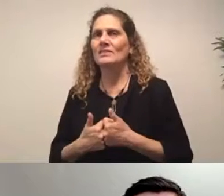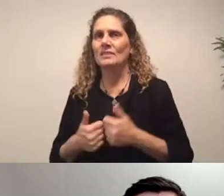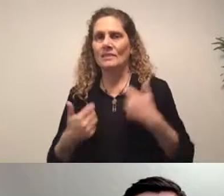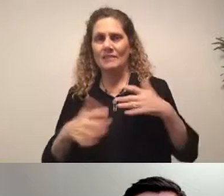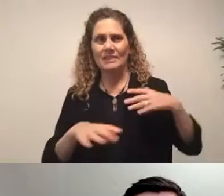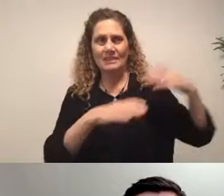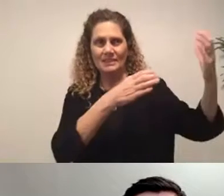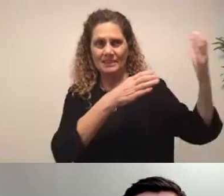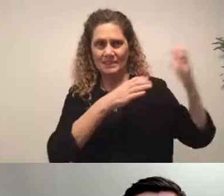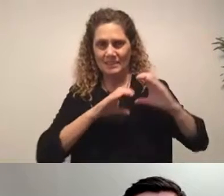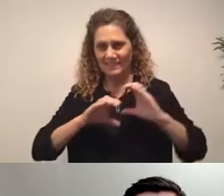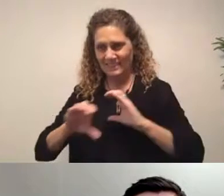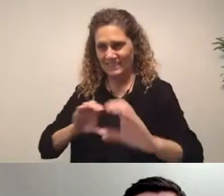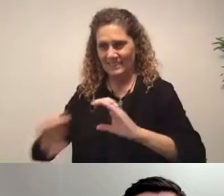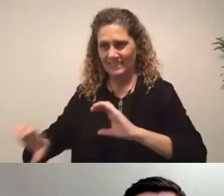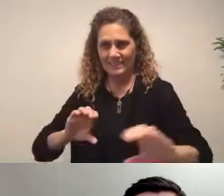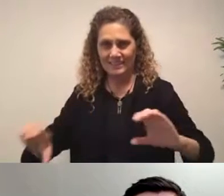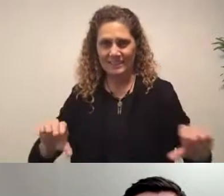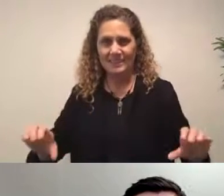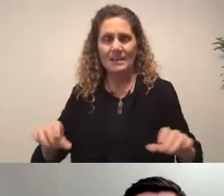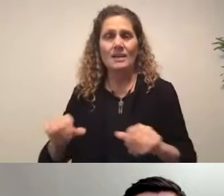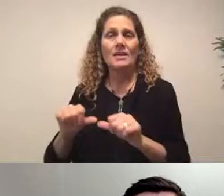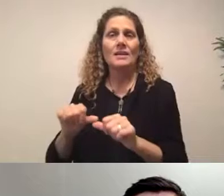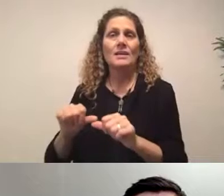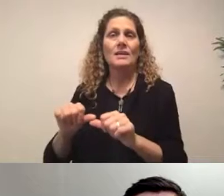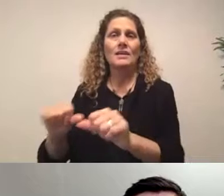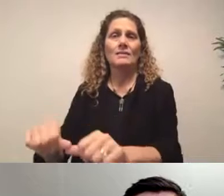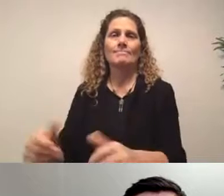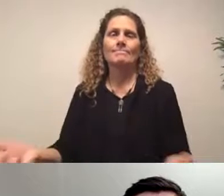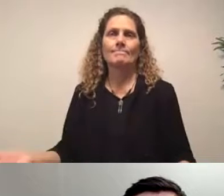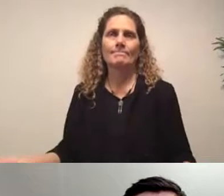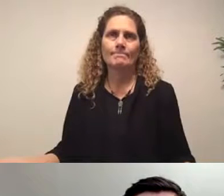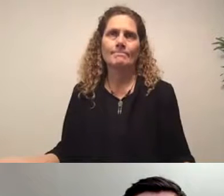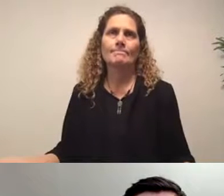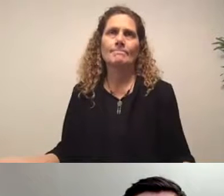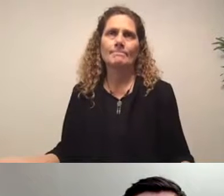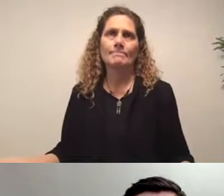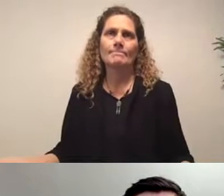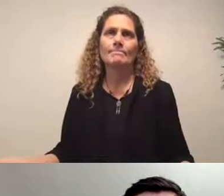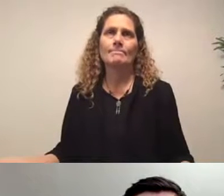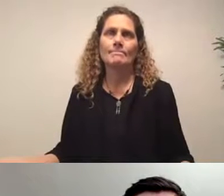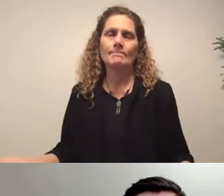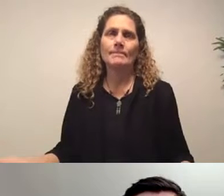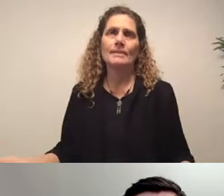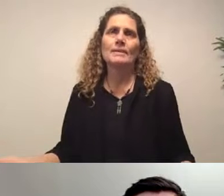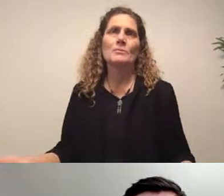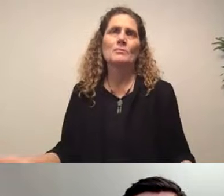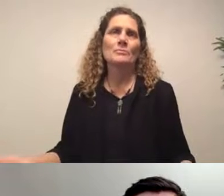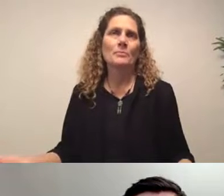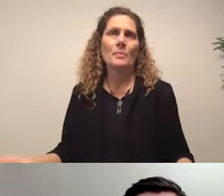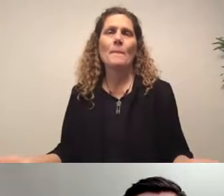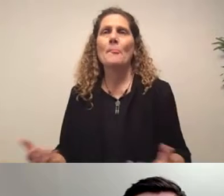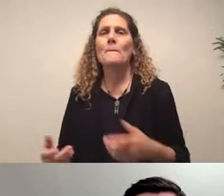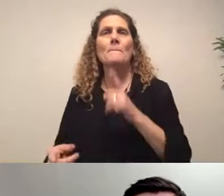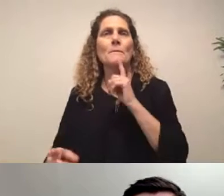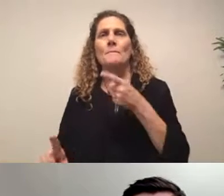expects, whether it's the tenants, whether it's people who own homes, who have lost their jobs, whether it's small businesses, to come out of this unscathed